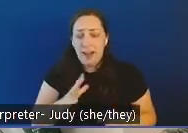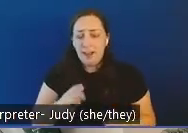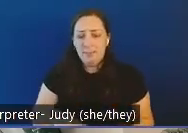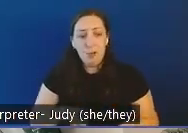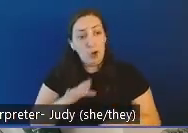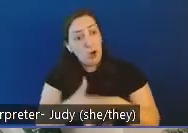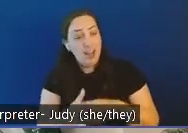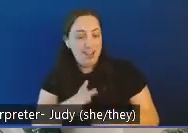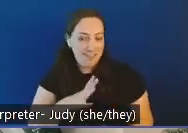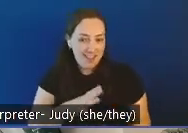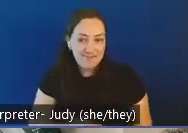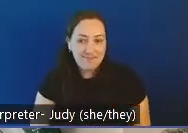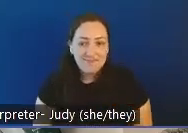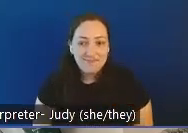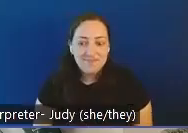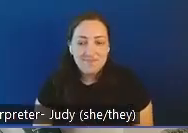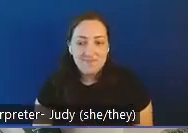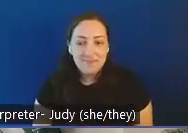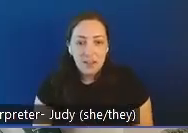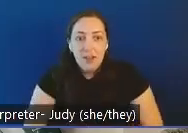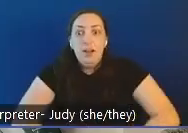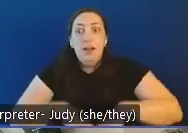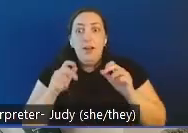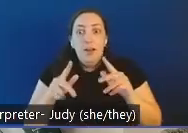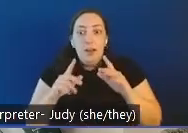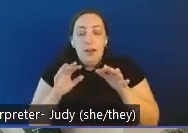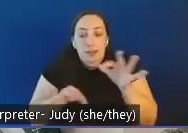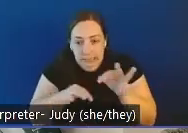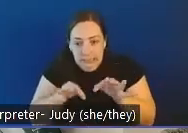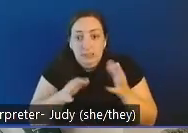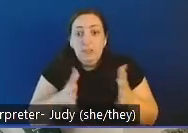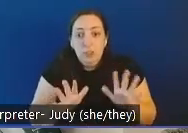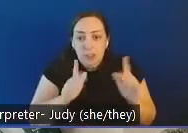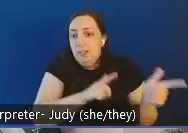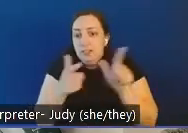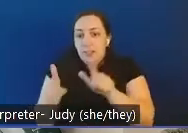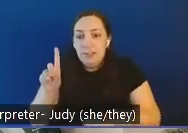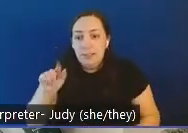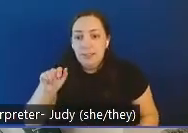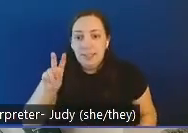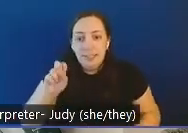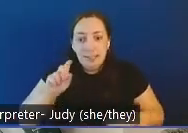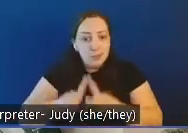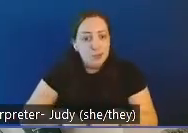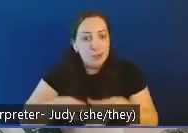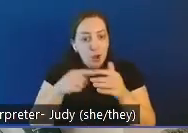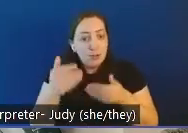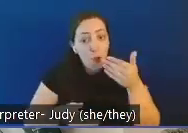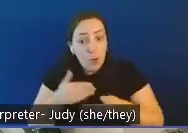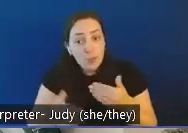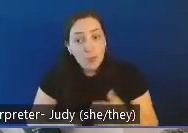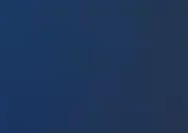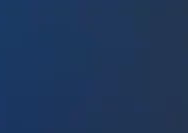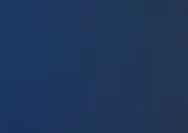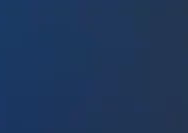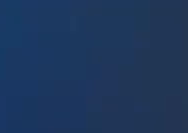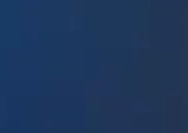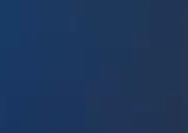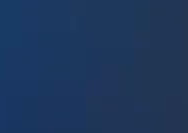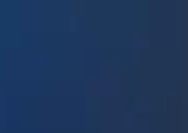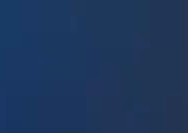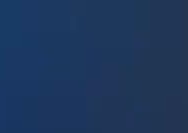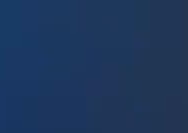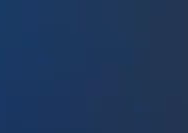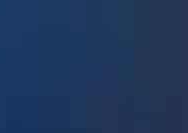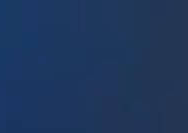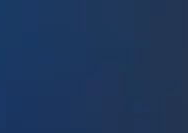Okay, I'm done. Dave, I'm going to pass it over to you and kick us off. We'll get the slides going and kick us